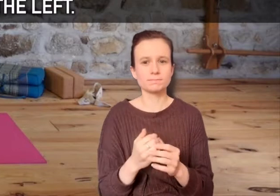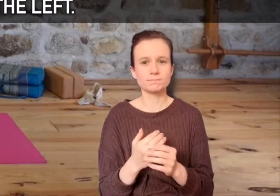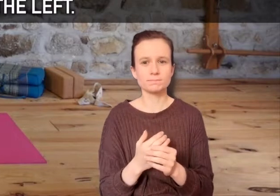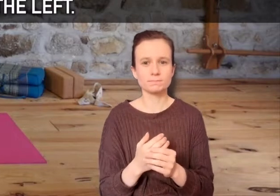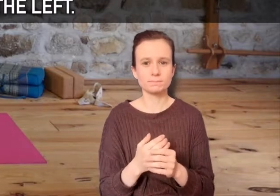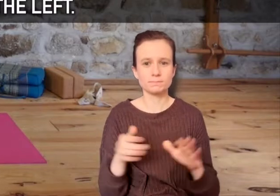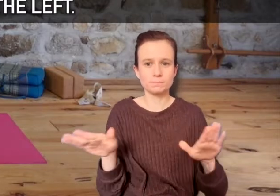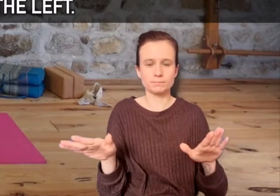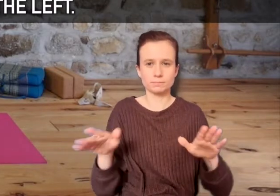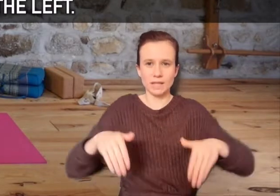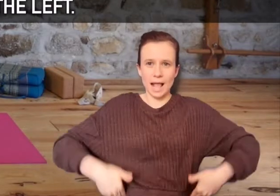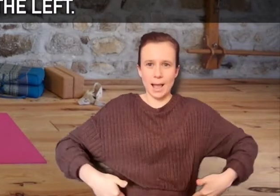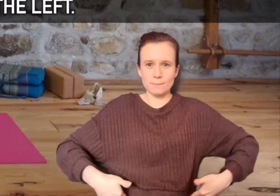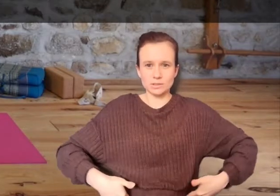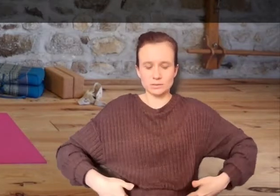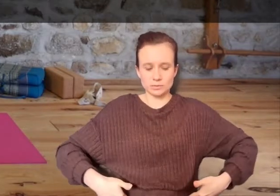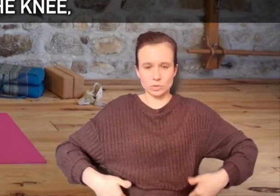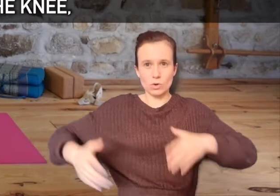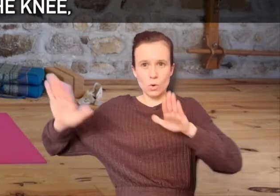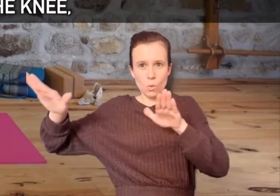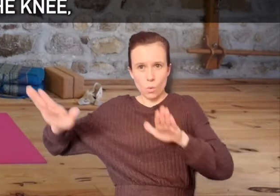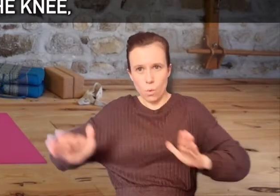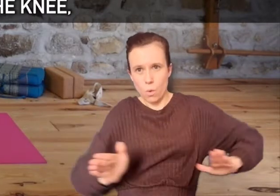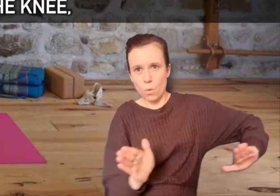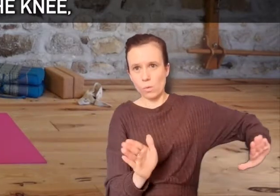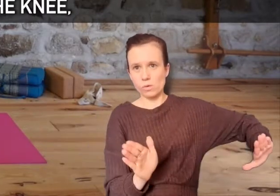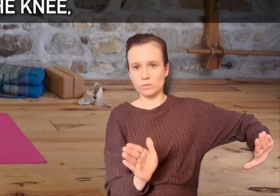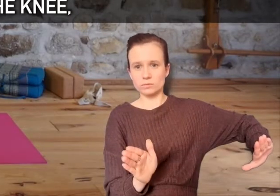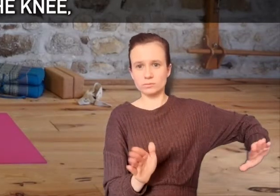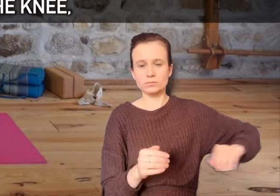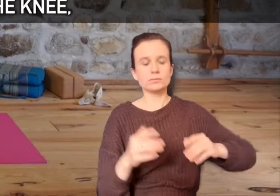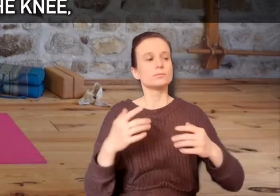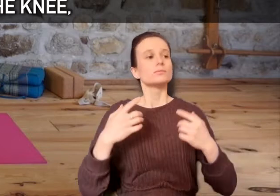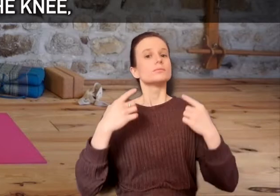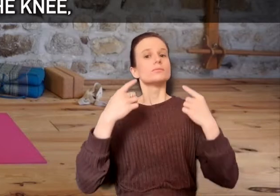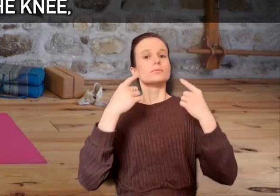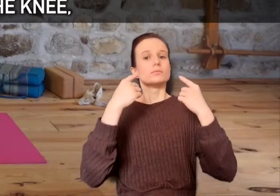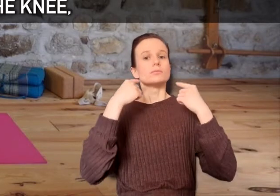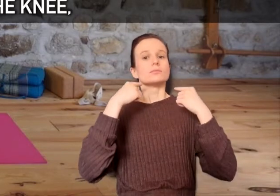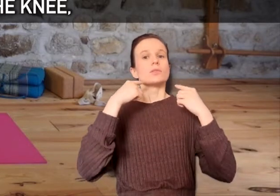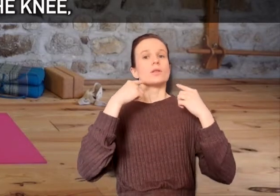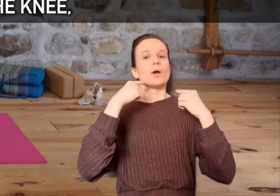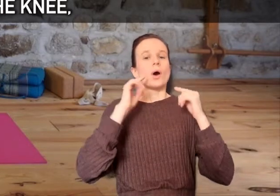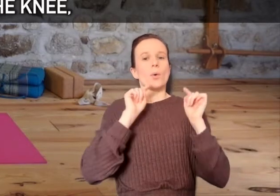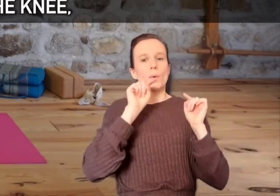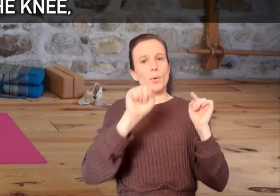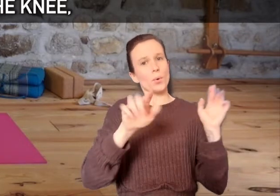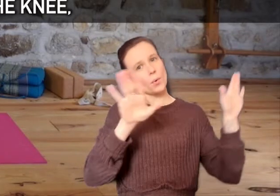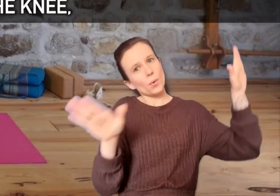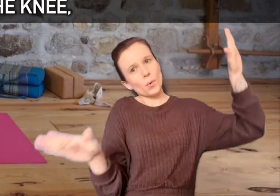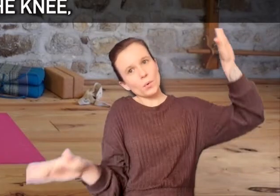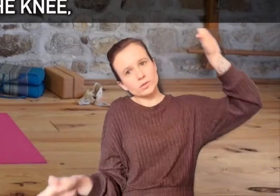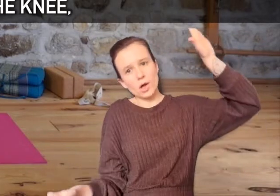those hips right out to the left. Big inhale. And exhale as you descend, placing the